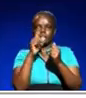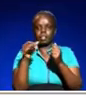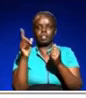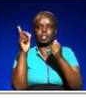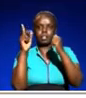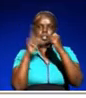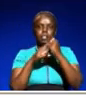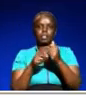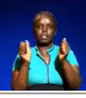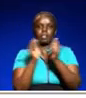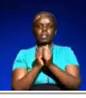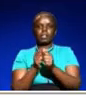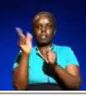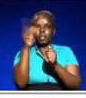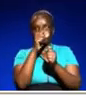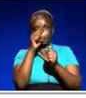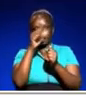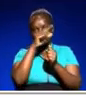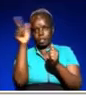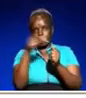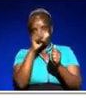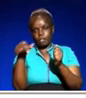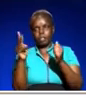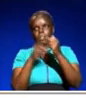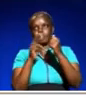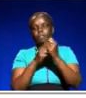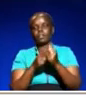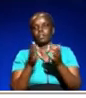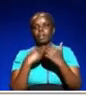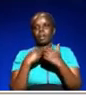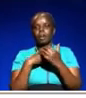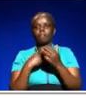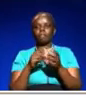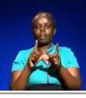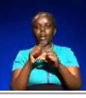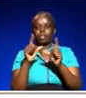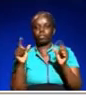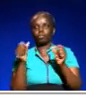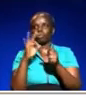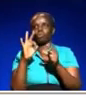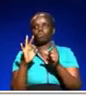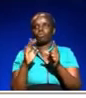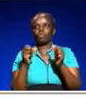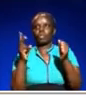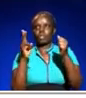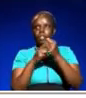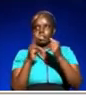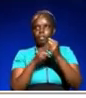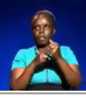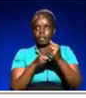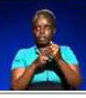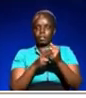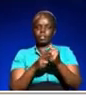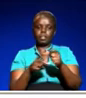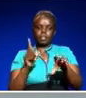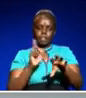10 x7. That tells me I have a total of 7 data points. And therefore, when I